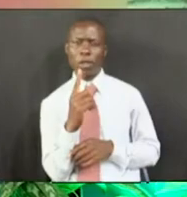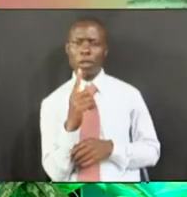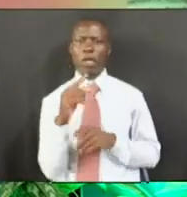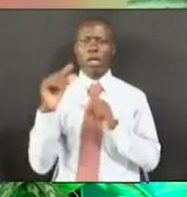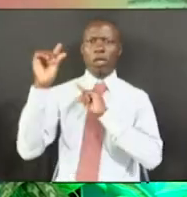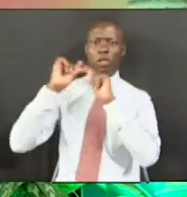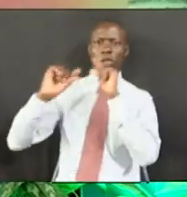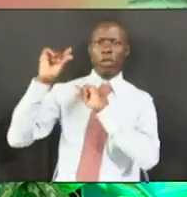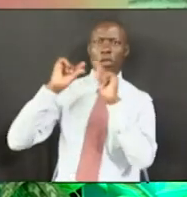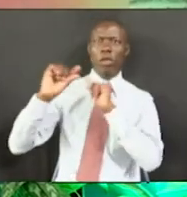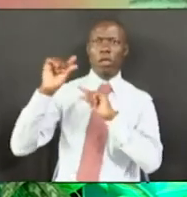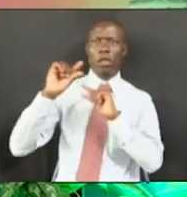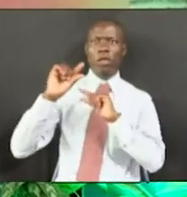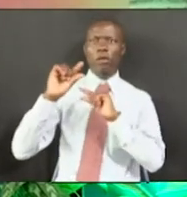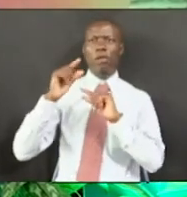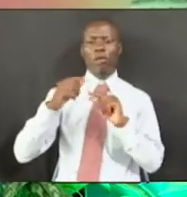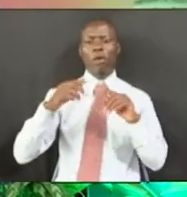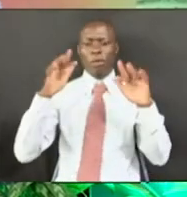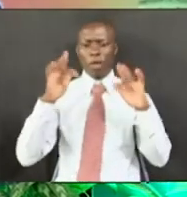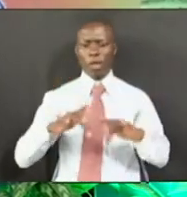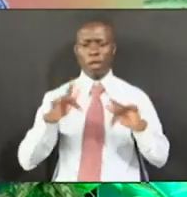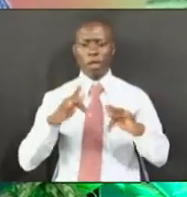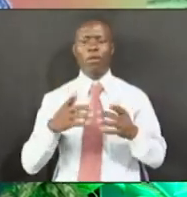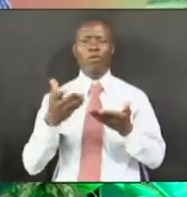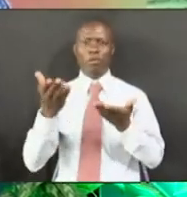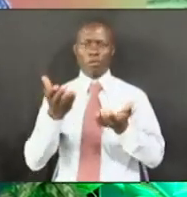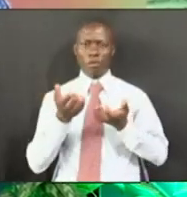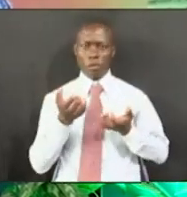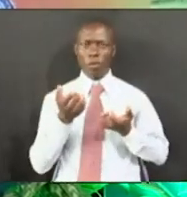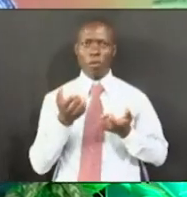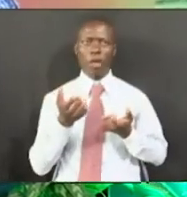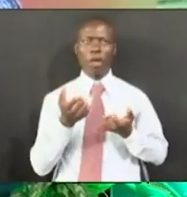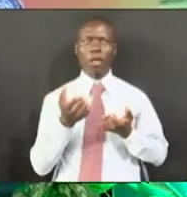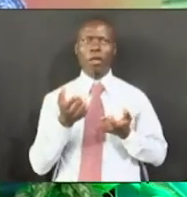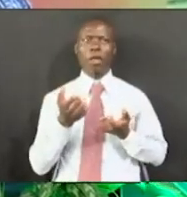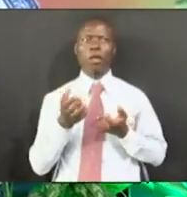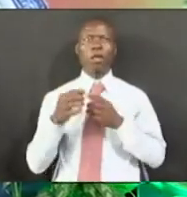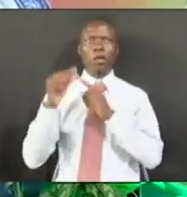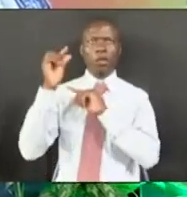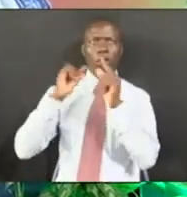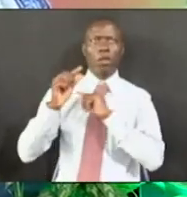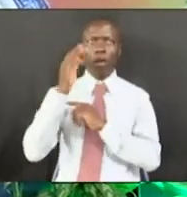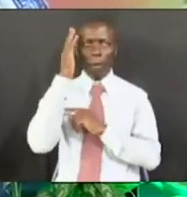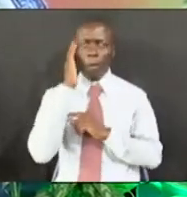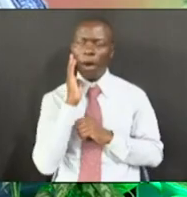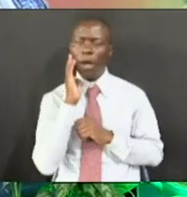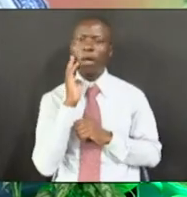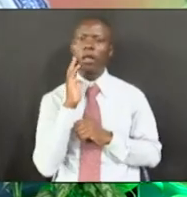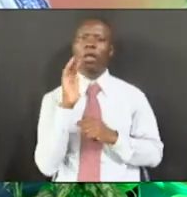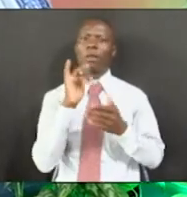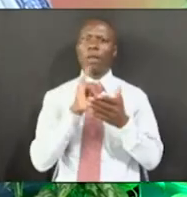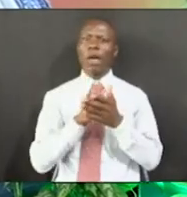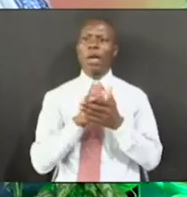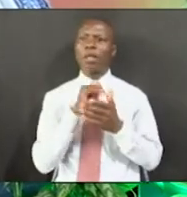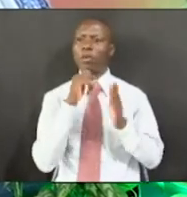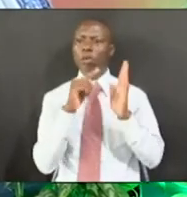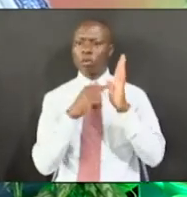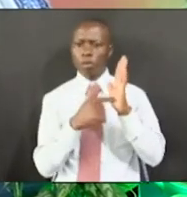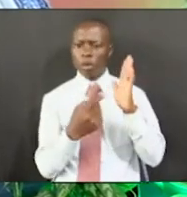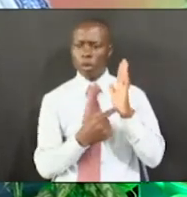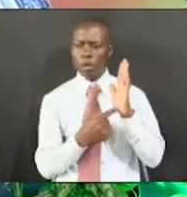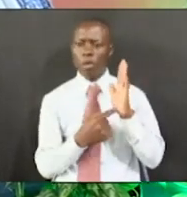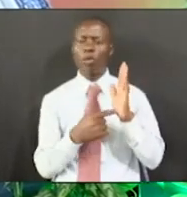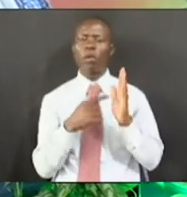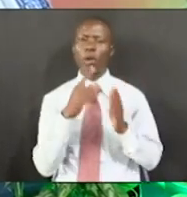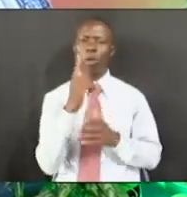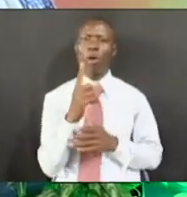generation of licentious profligates. A generation of men that did not have a connection with the one who was powerful.